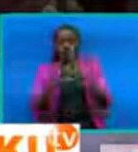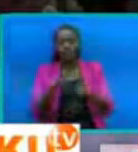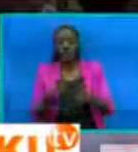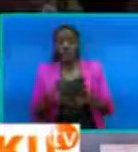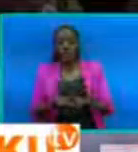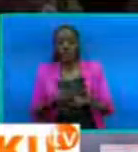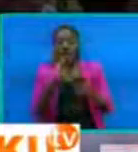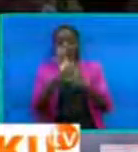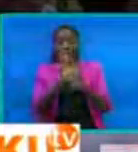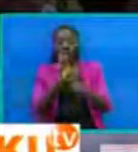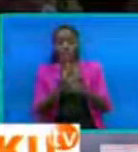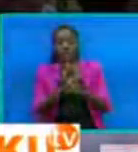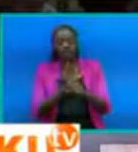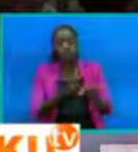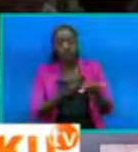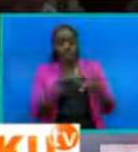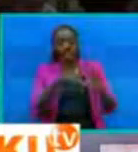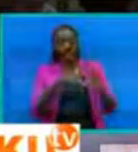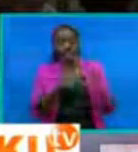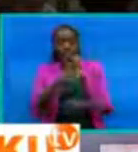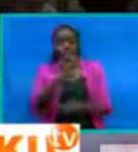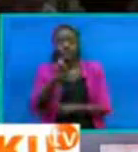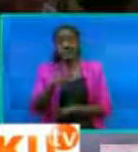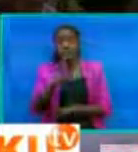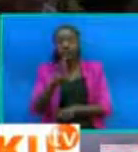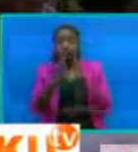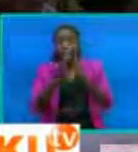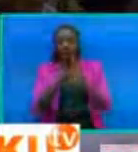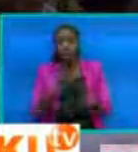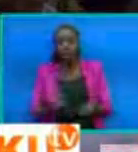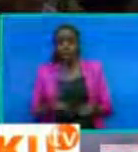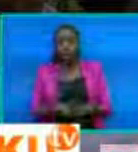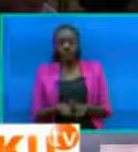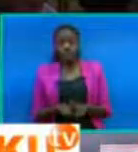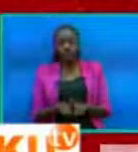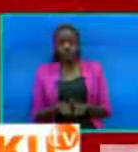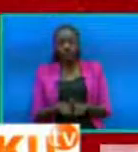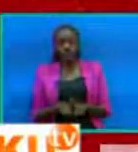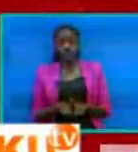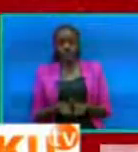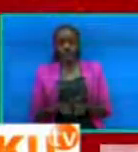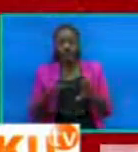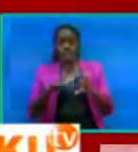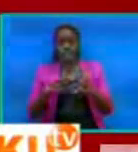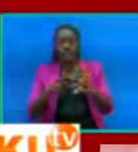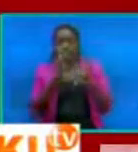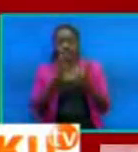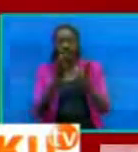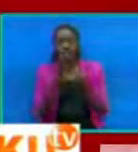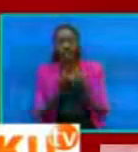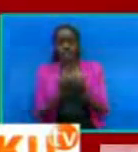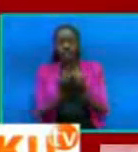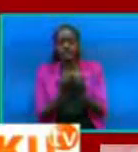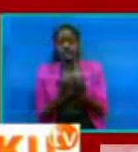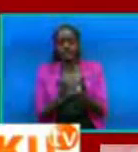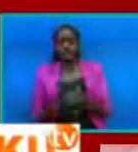participation in the field and also in classroom.